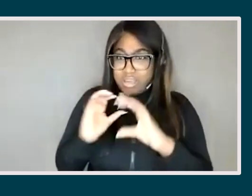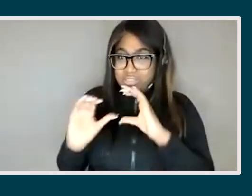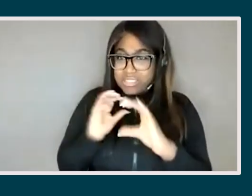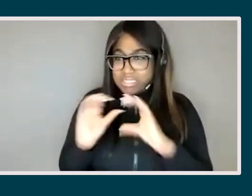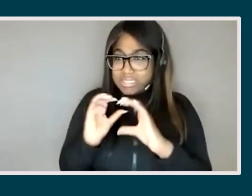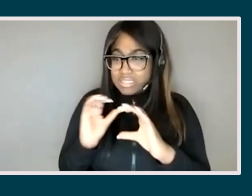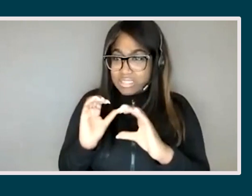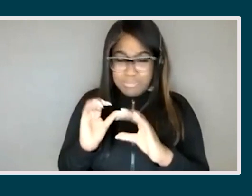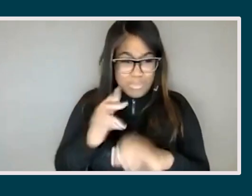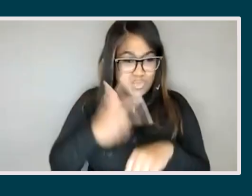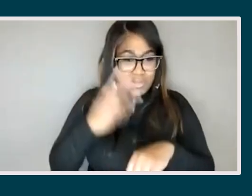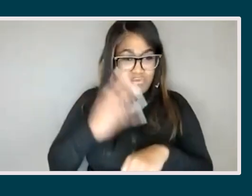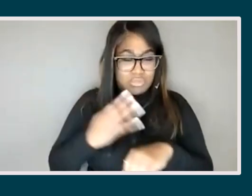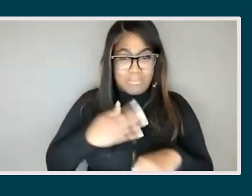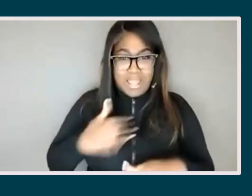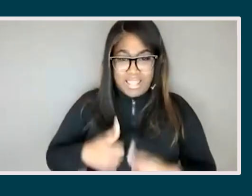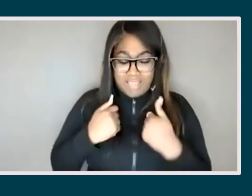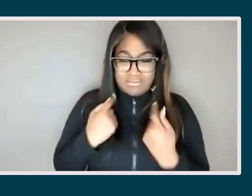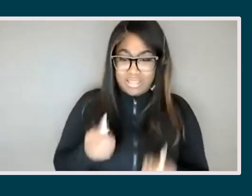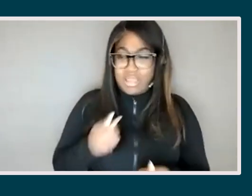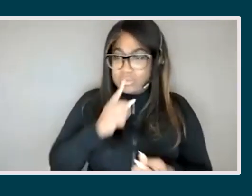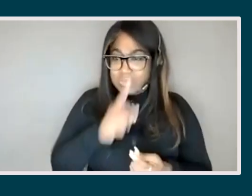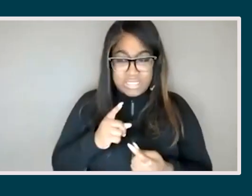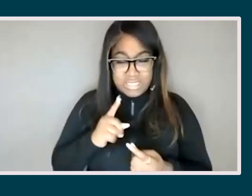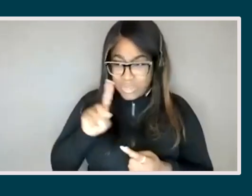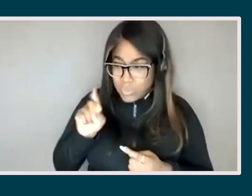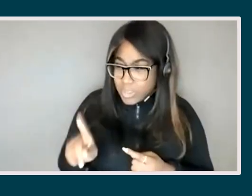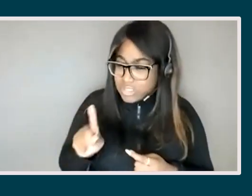life where I really questioned my father,